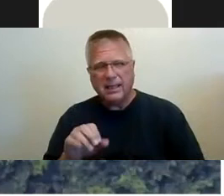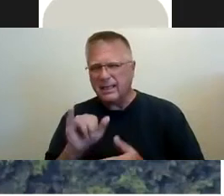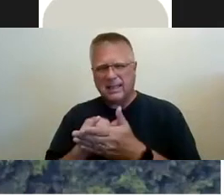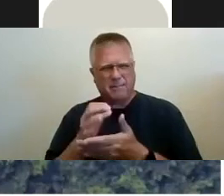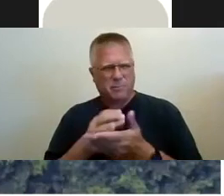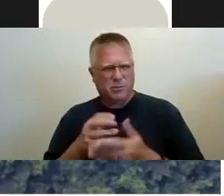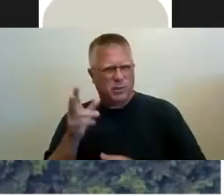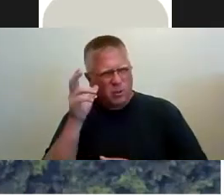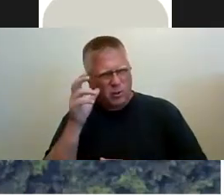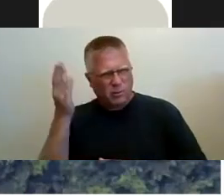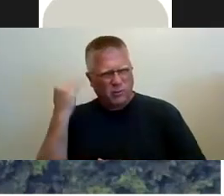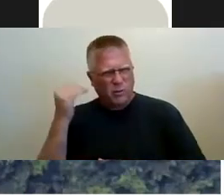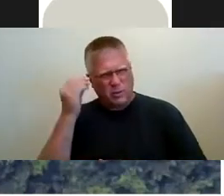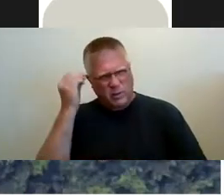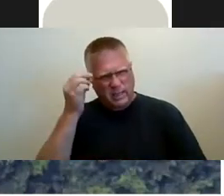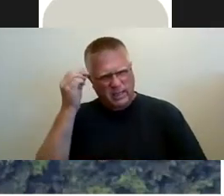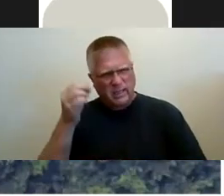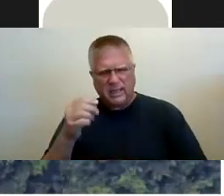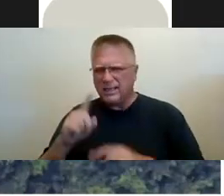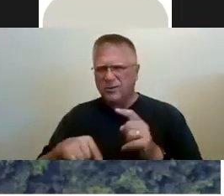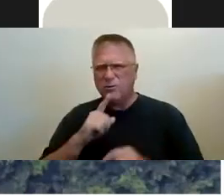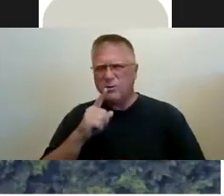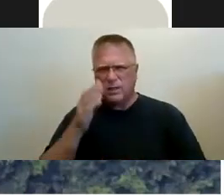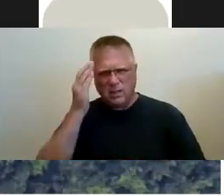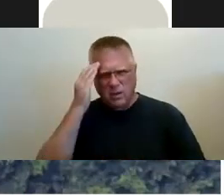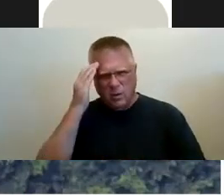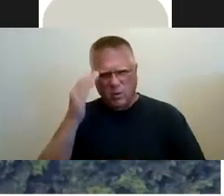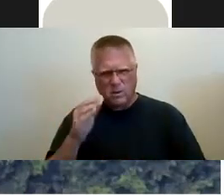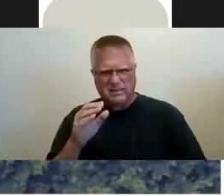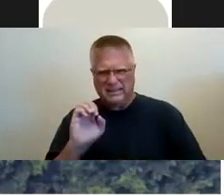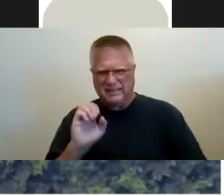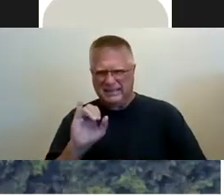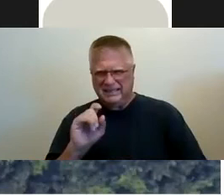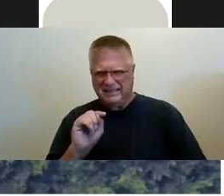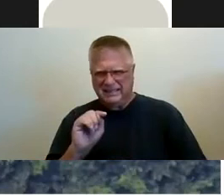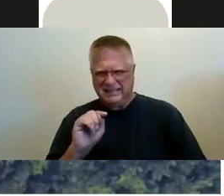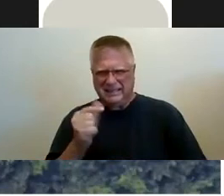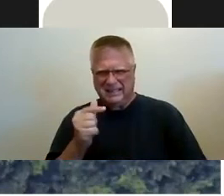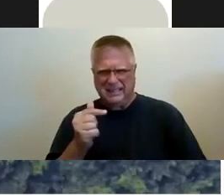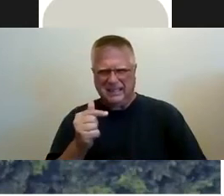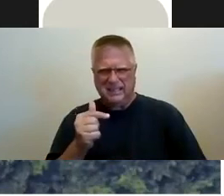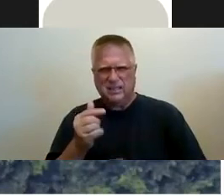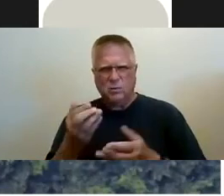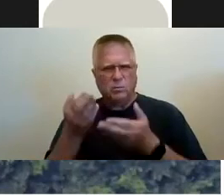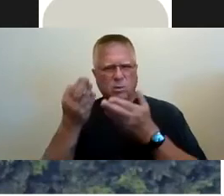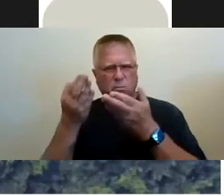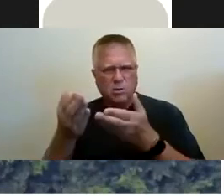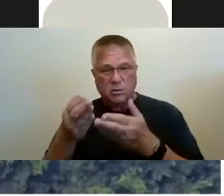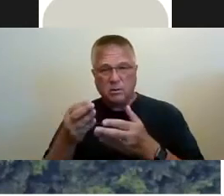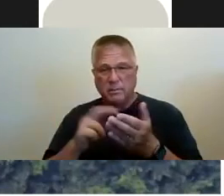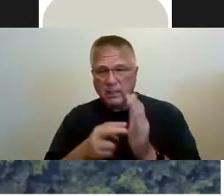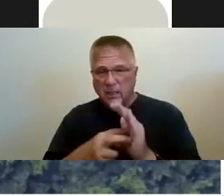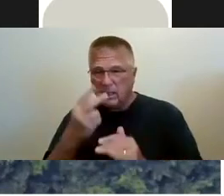originally heard that you were thinking of, and I couldn't really tell, existing, proposed. So it would be a two-way